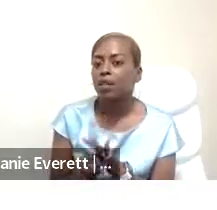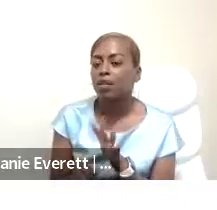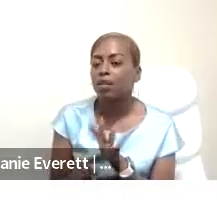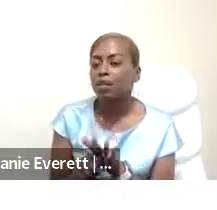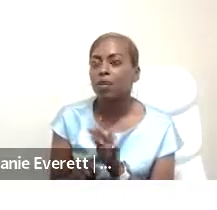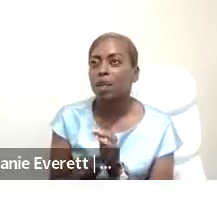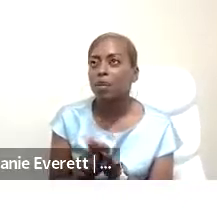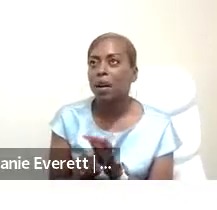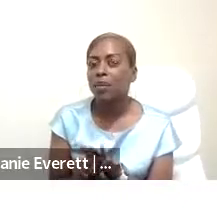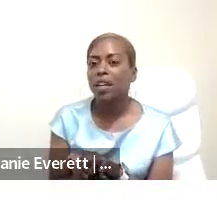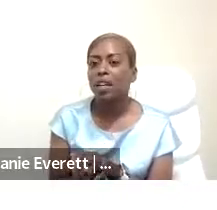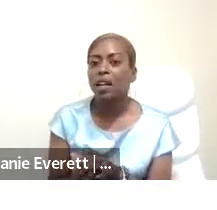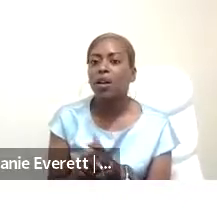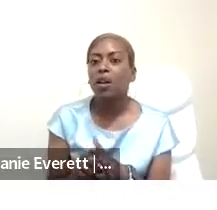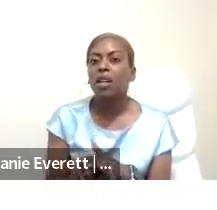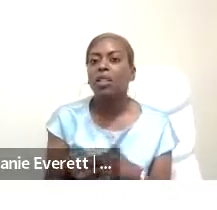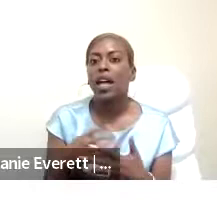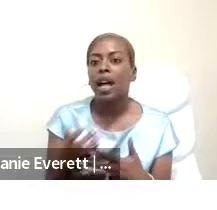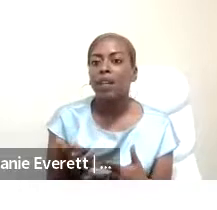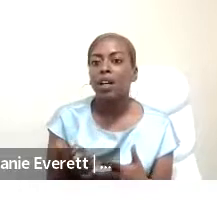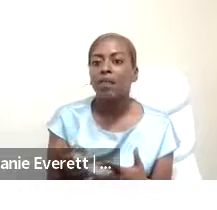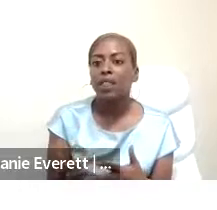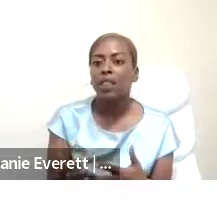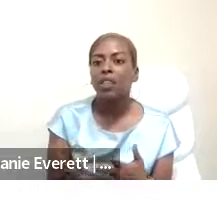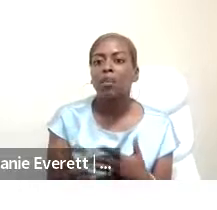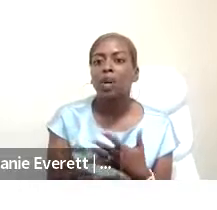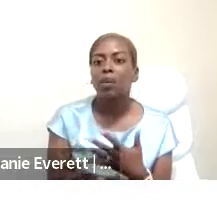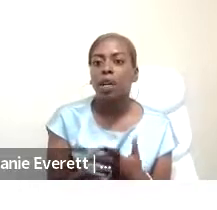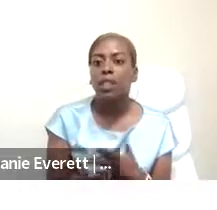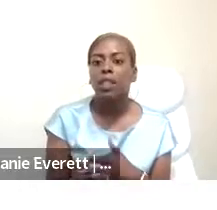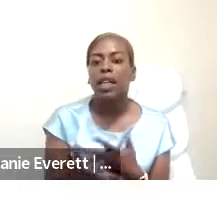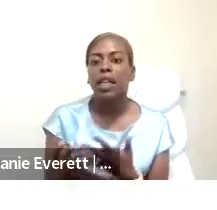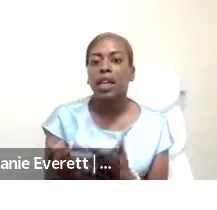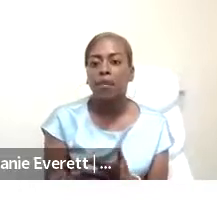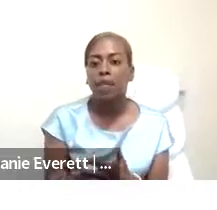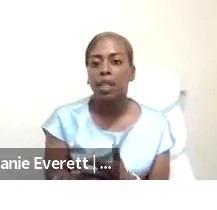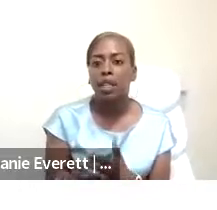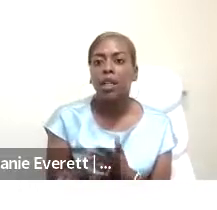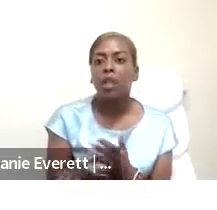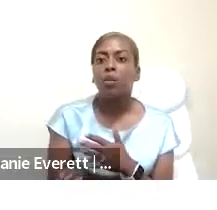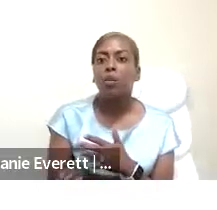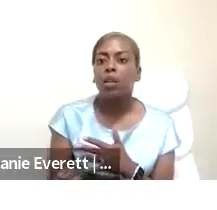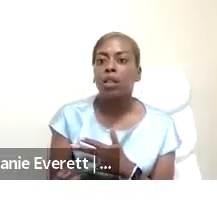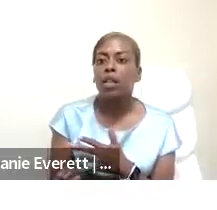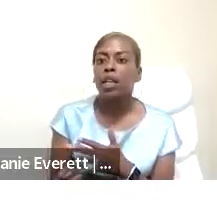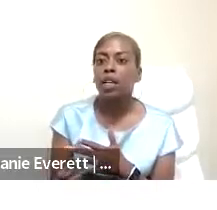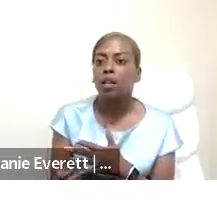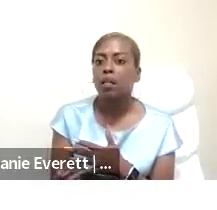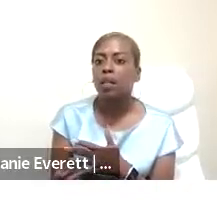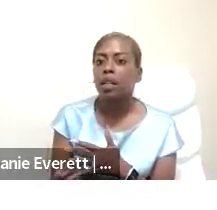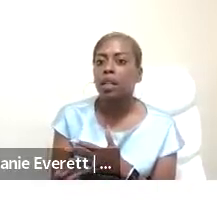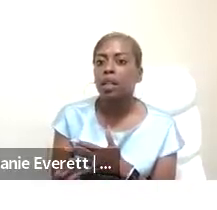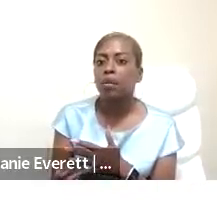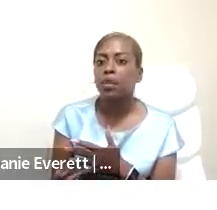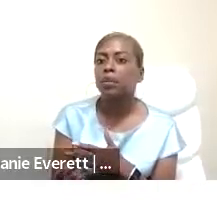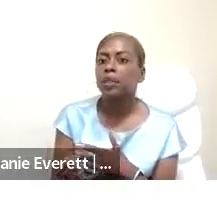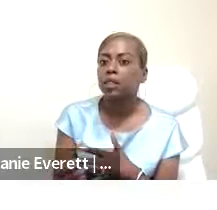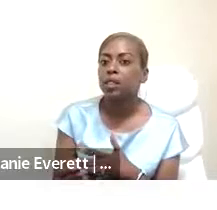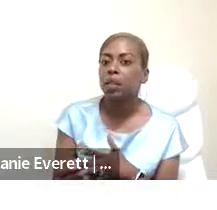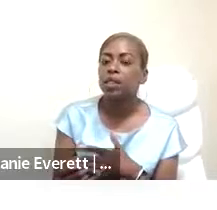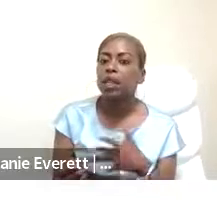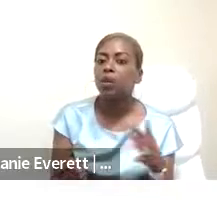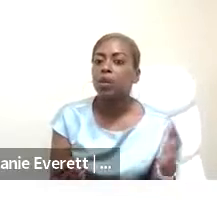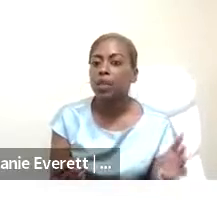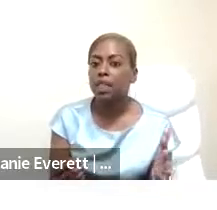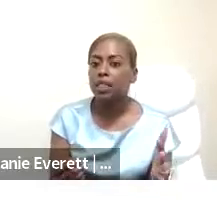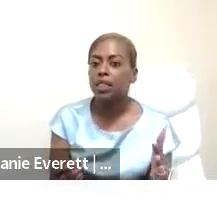in with a little pen popper right now. To have a conversation about policy at every meeting would take up substantial